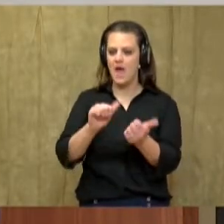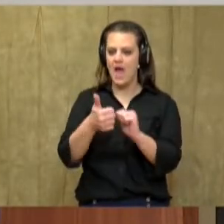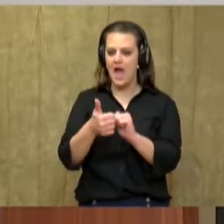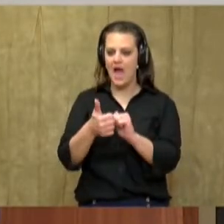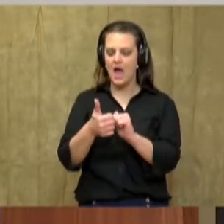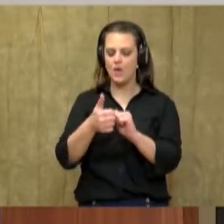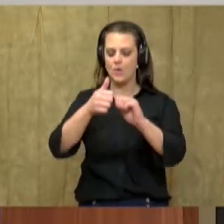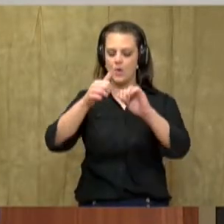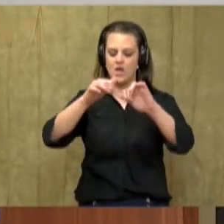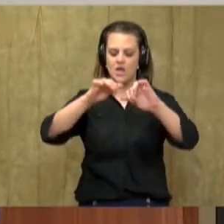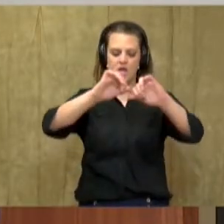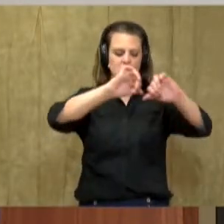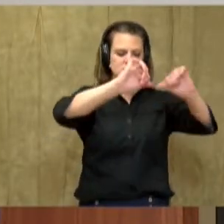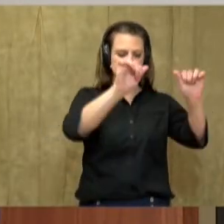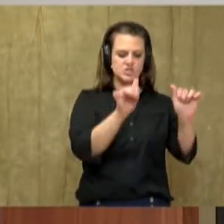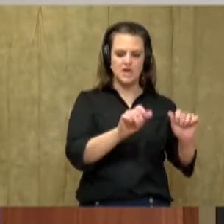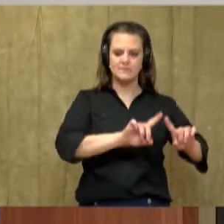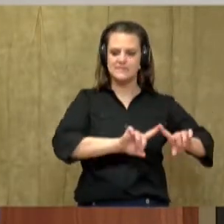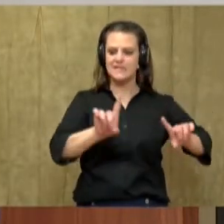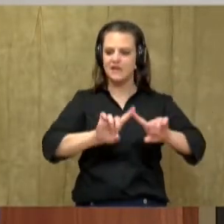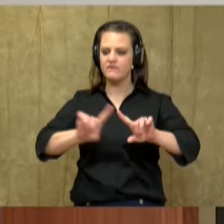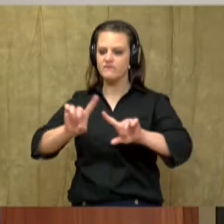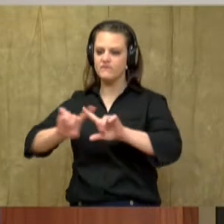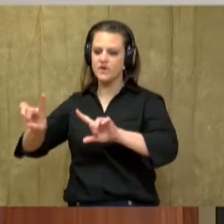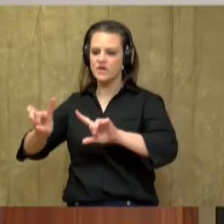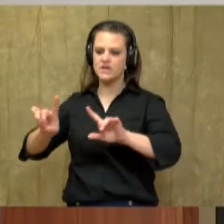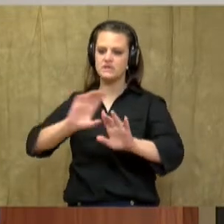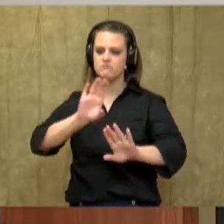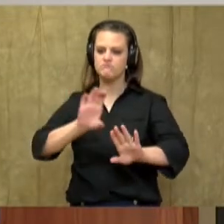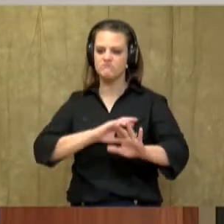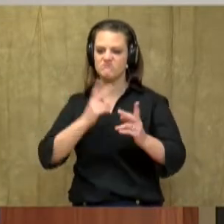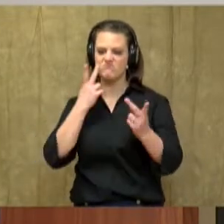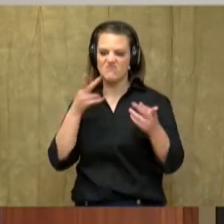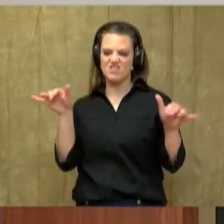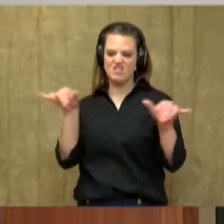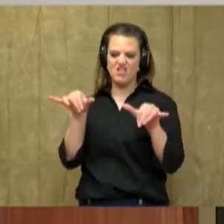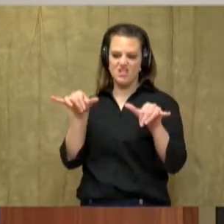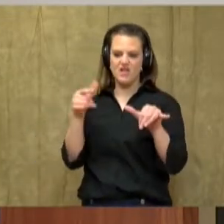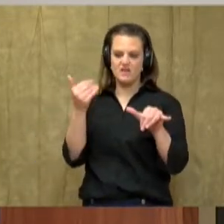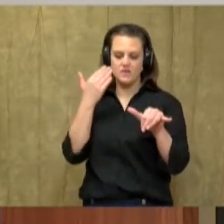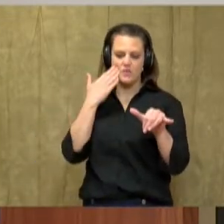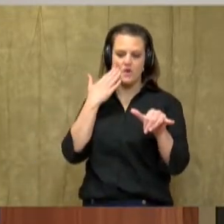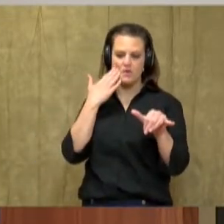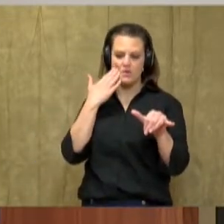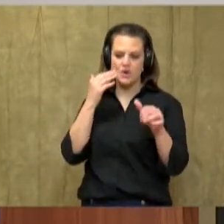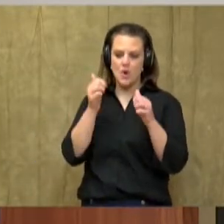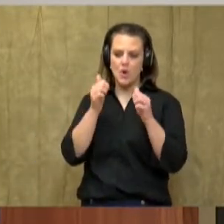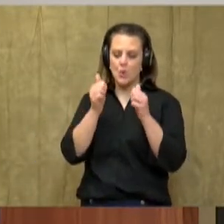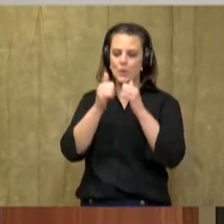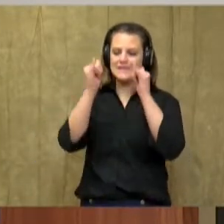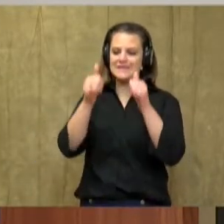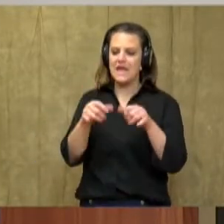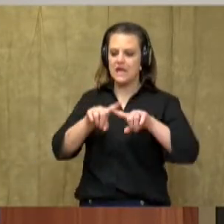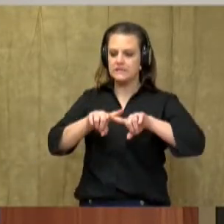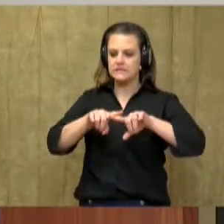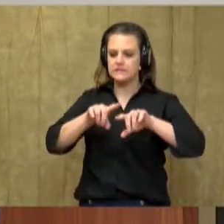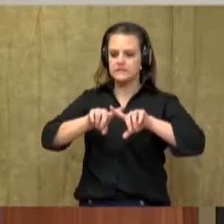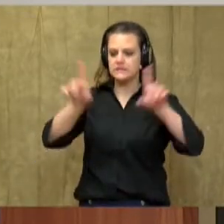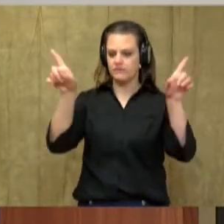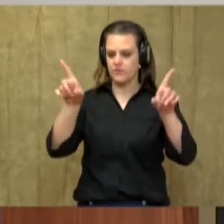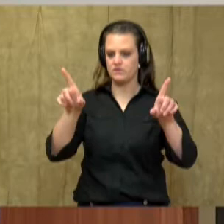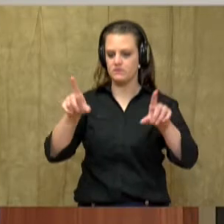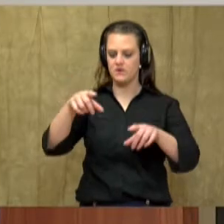classify shapes with different attributes like parallel lines. Remember, we talked about